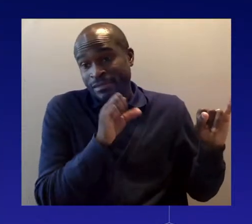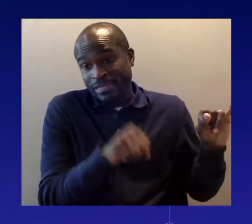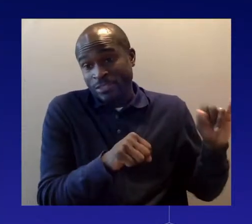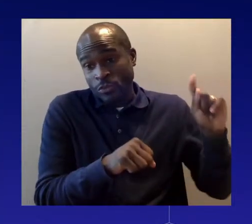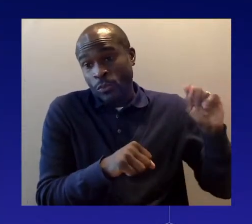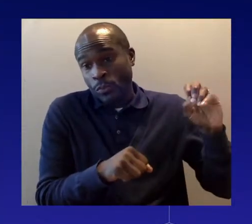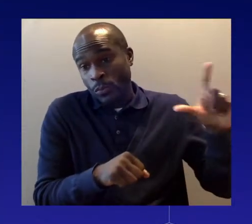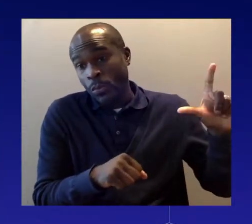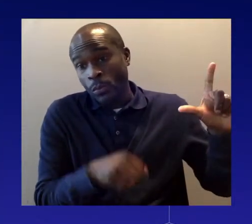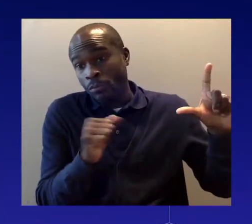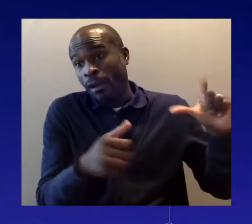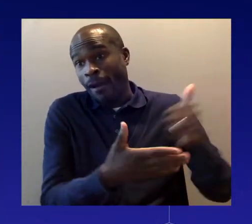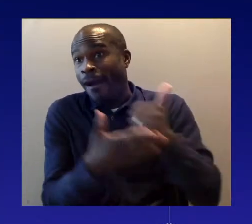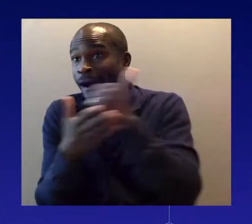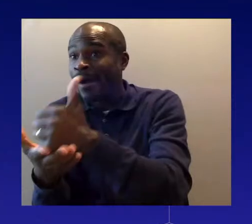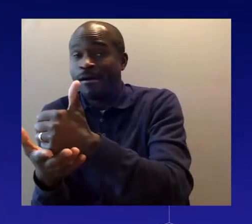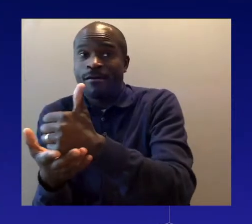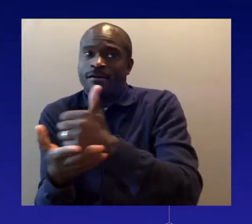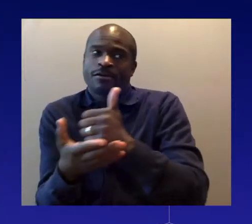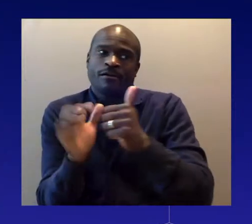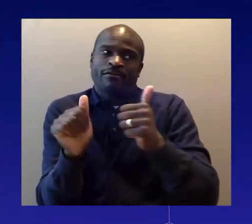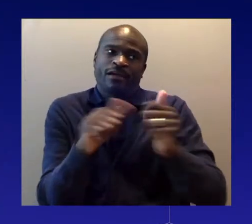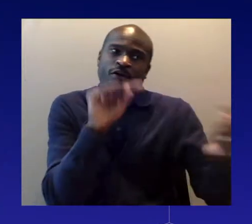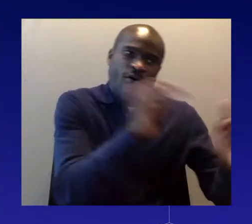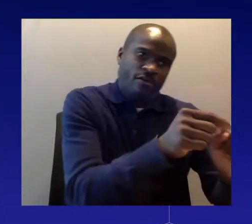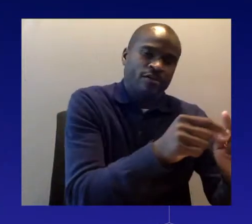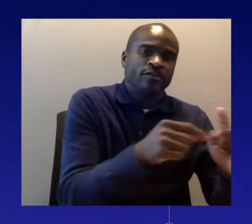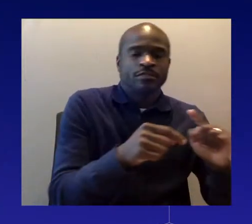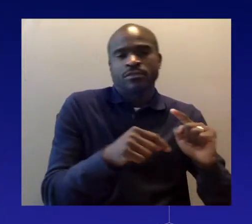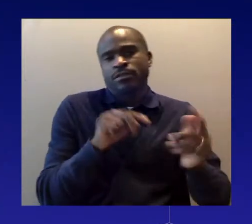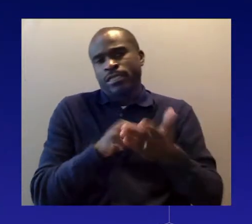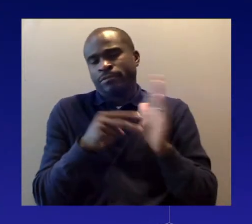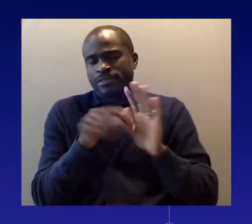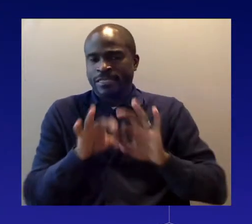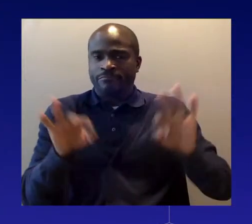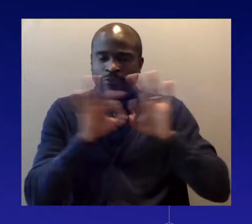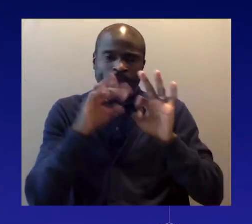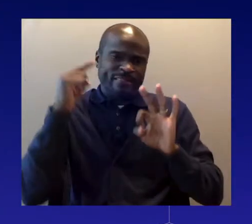those safeguards of who uses that technology and how is going to be really important.